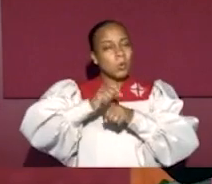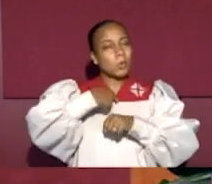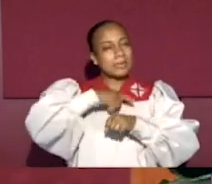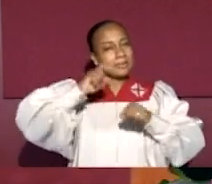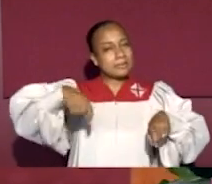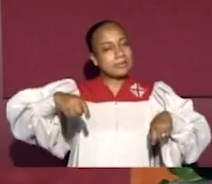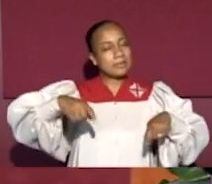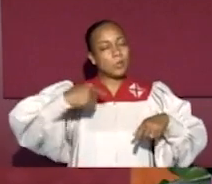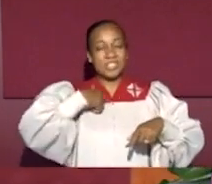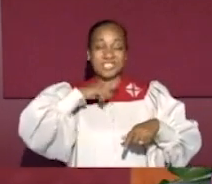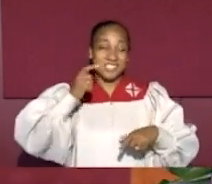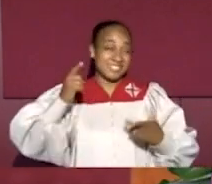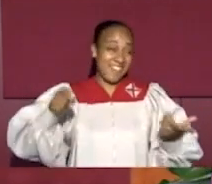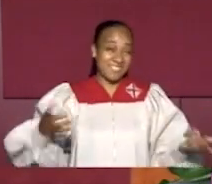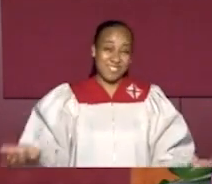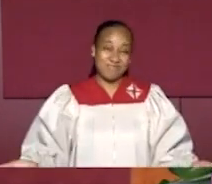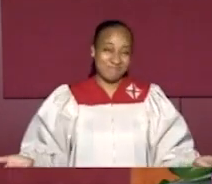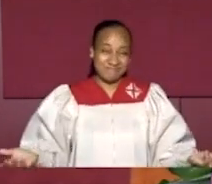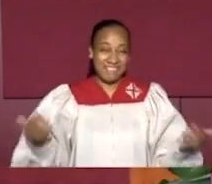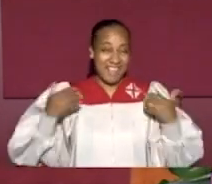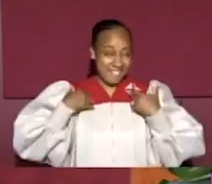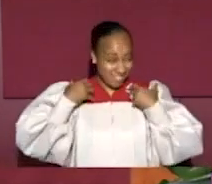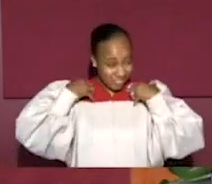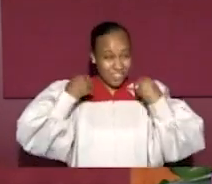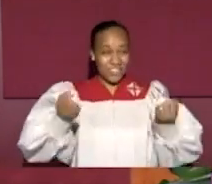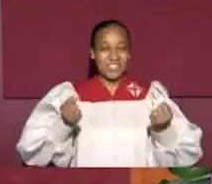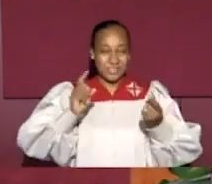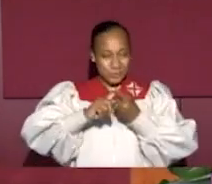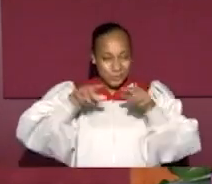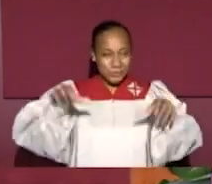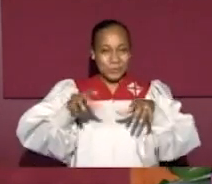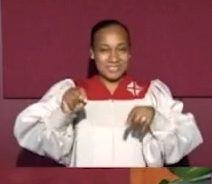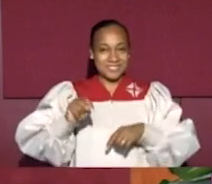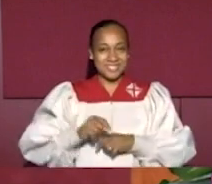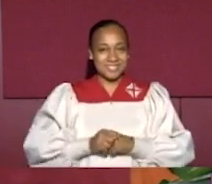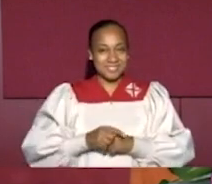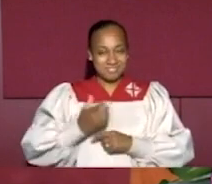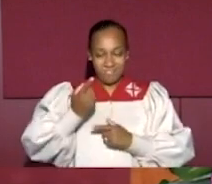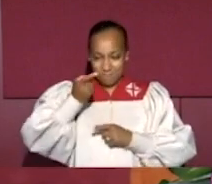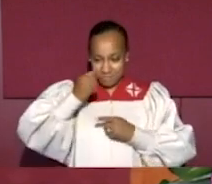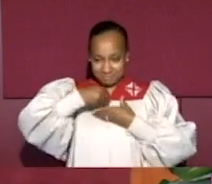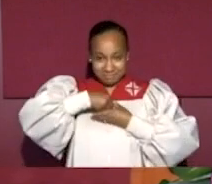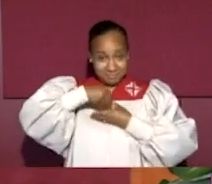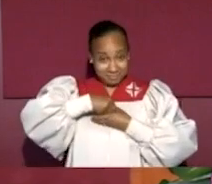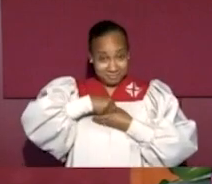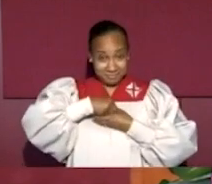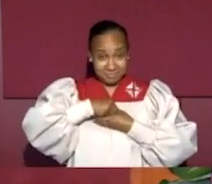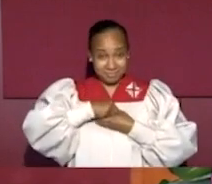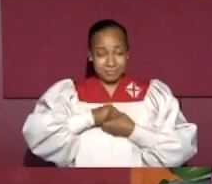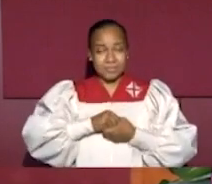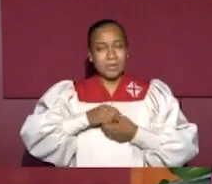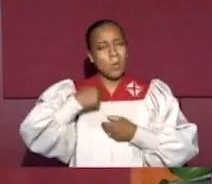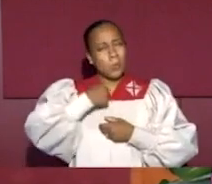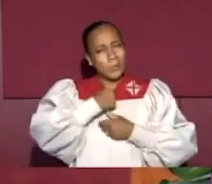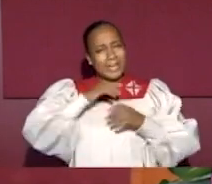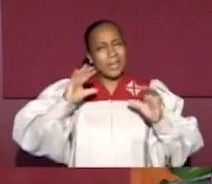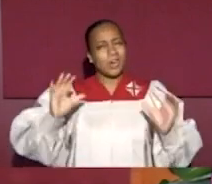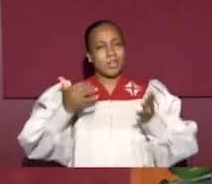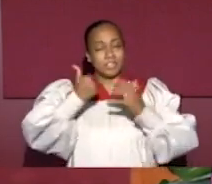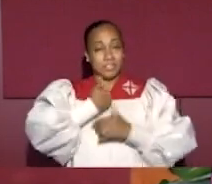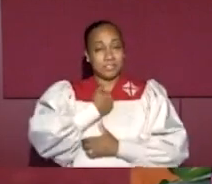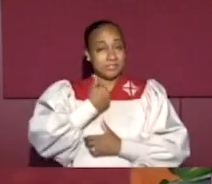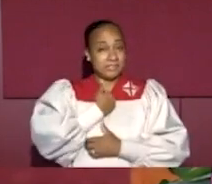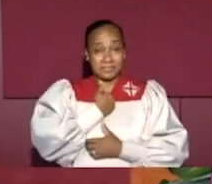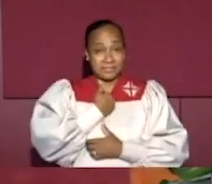do. We just have to have the courage to do it from within. And so we encourage